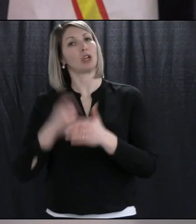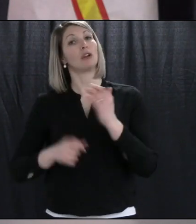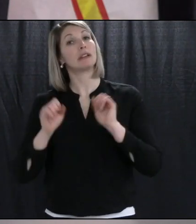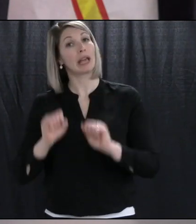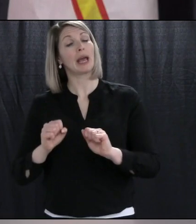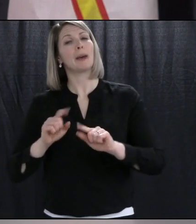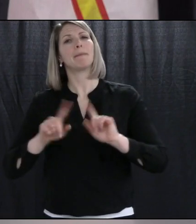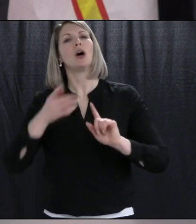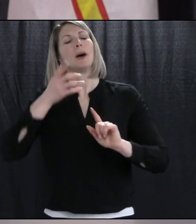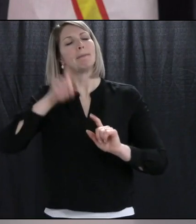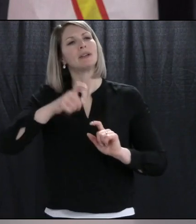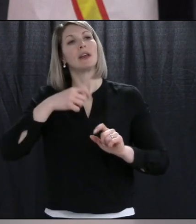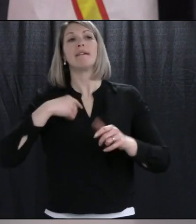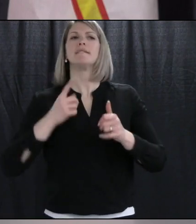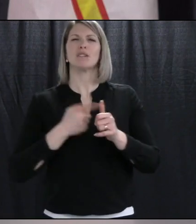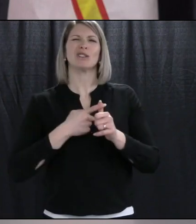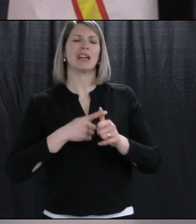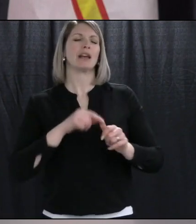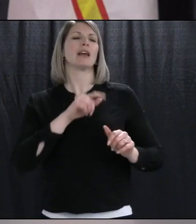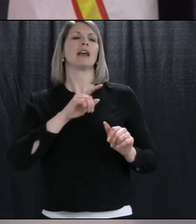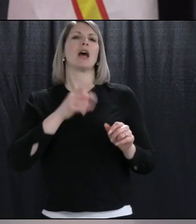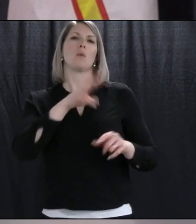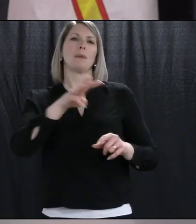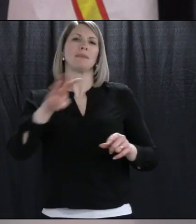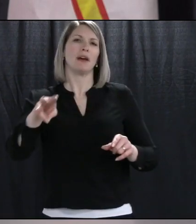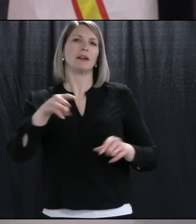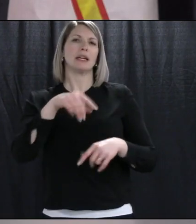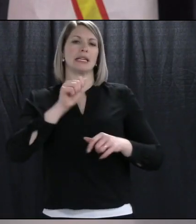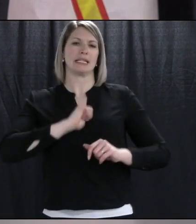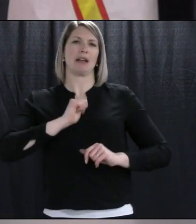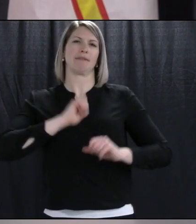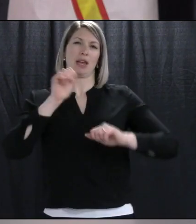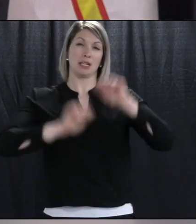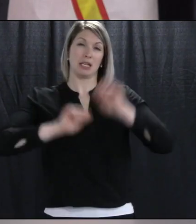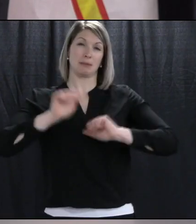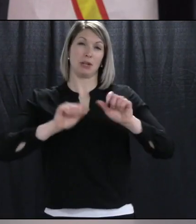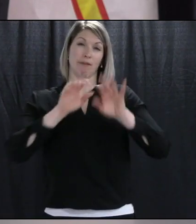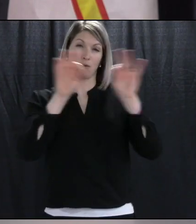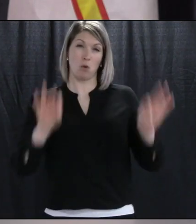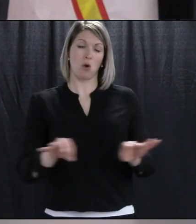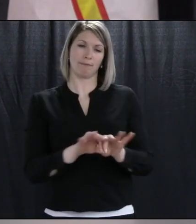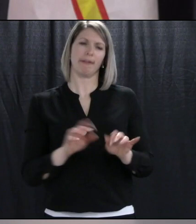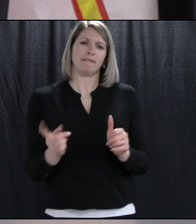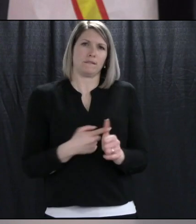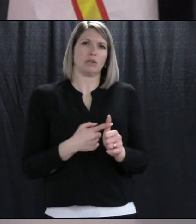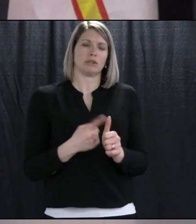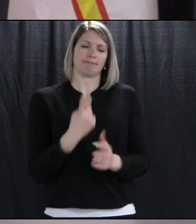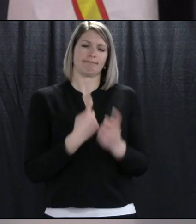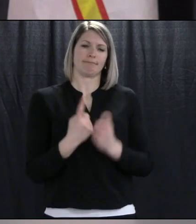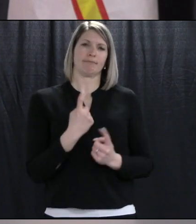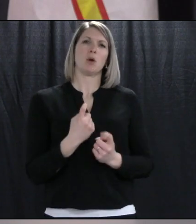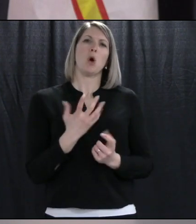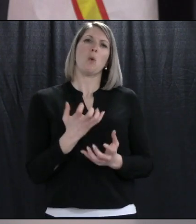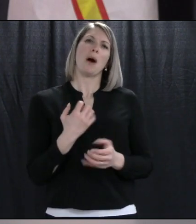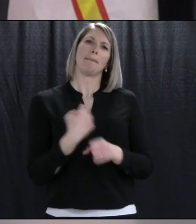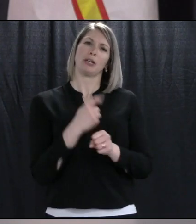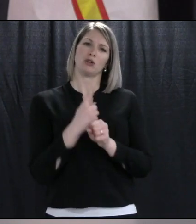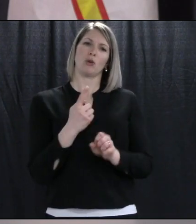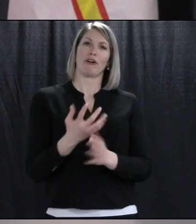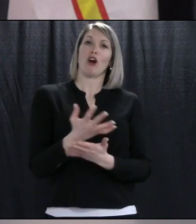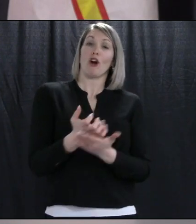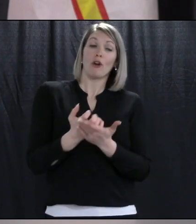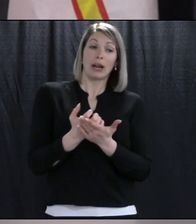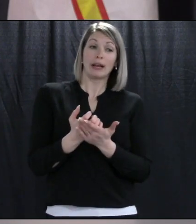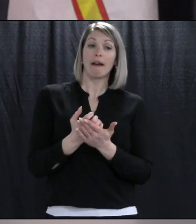a self-assessment tool, getting that completed on the in-flight coming into our province. This is where we want to be. It's important that we get the information.